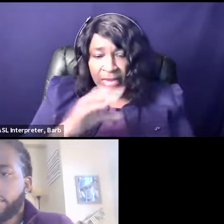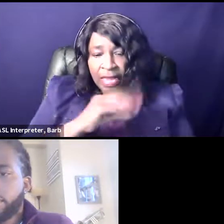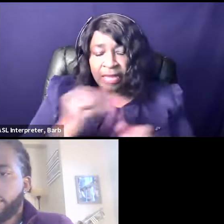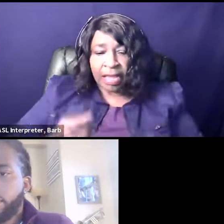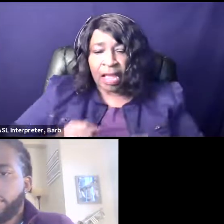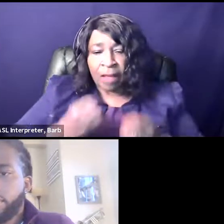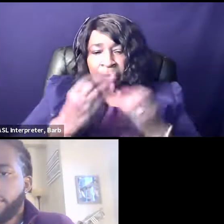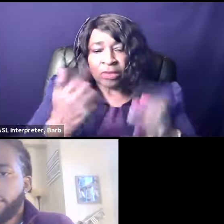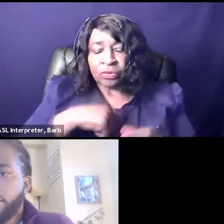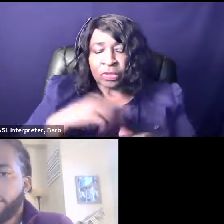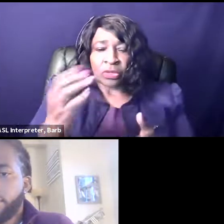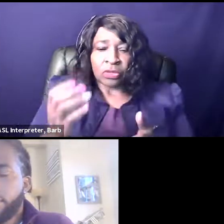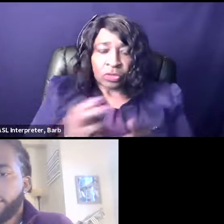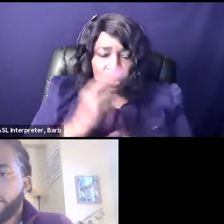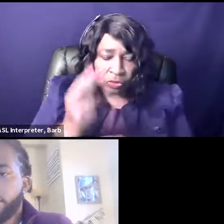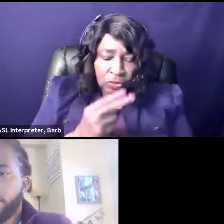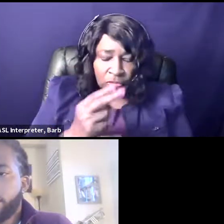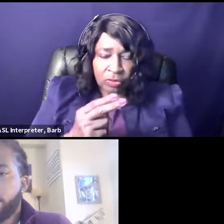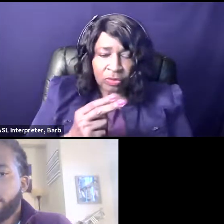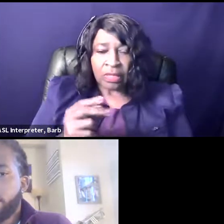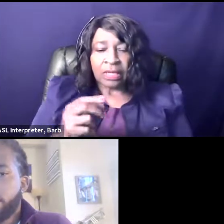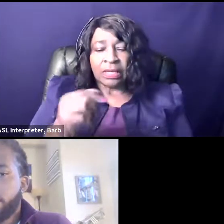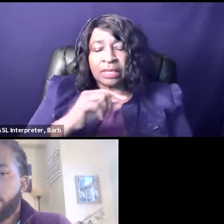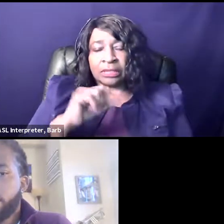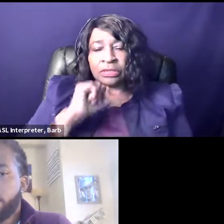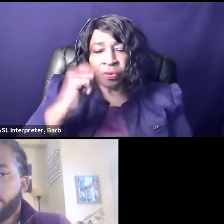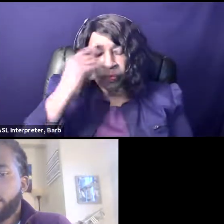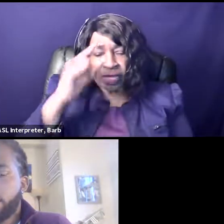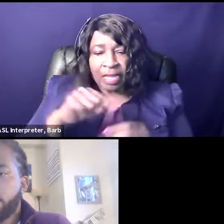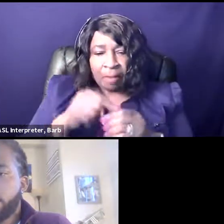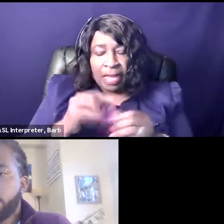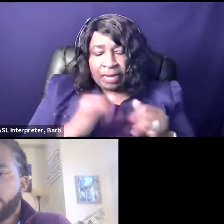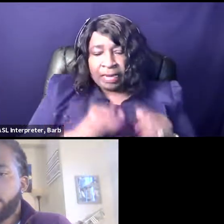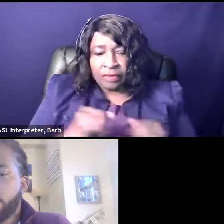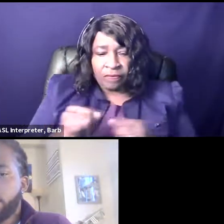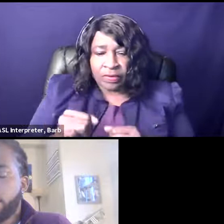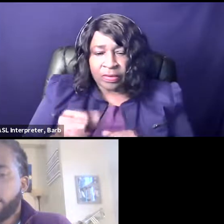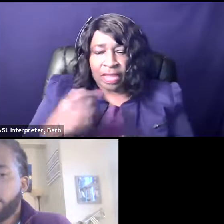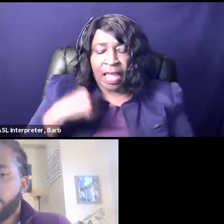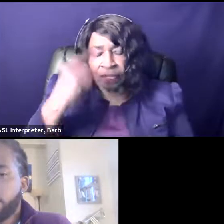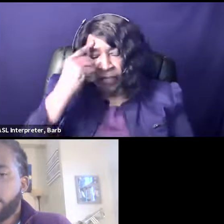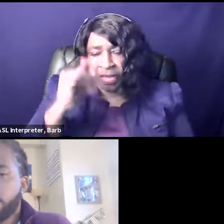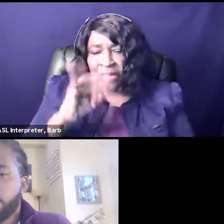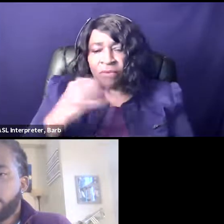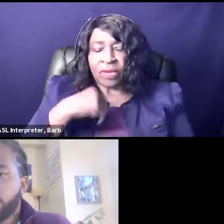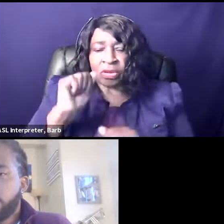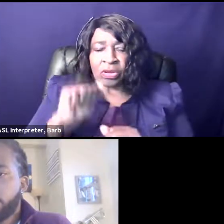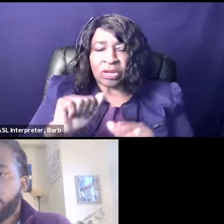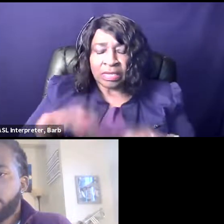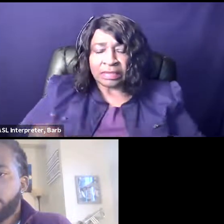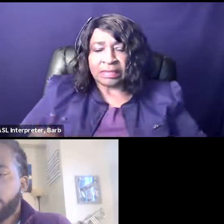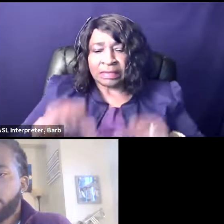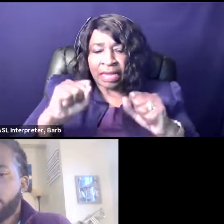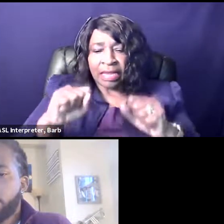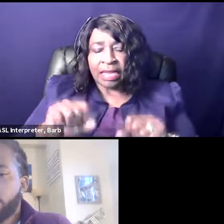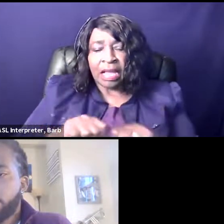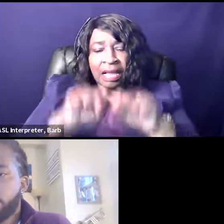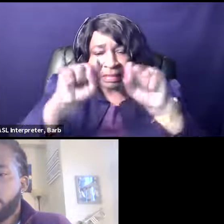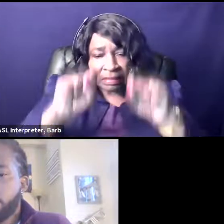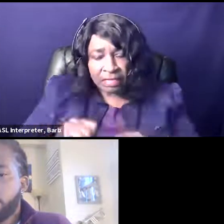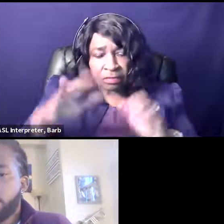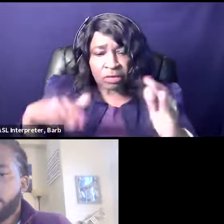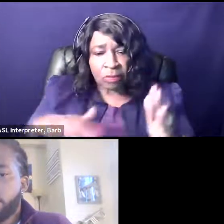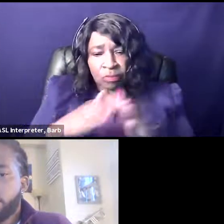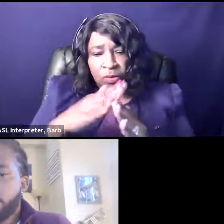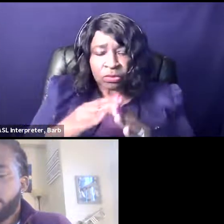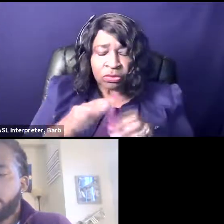very individually. And I think if we can kind of, take a systems approach to the whole global energy system, then I think